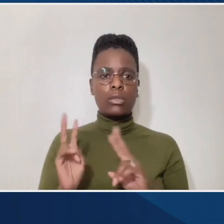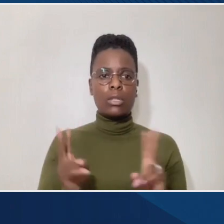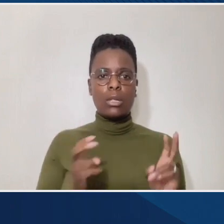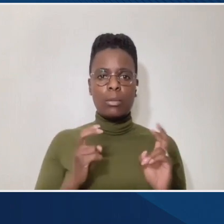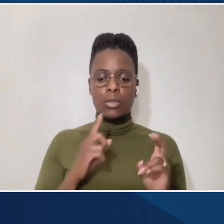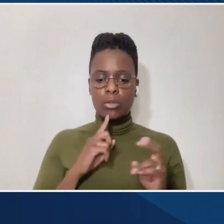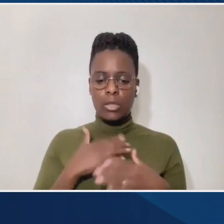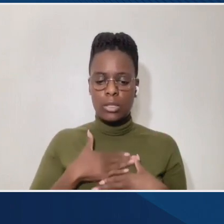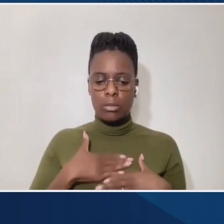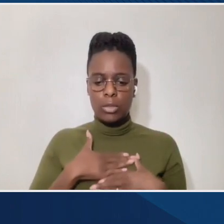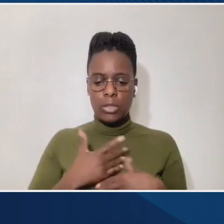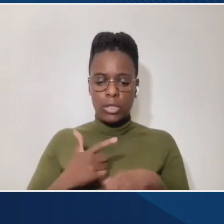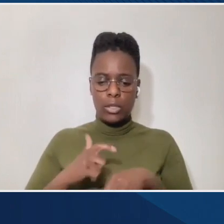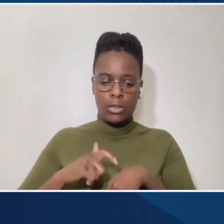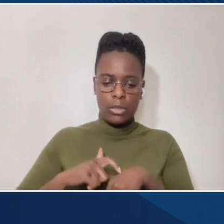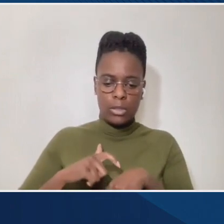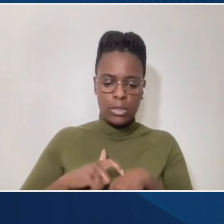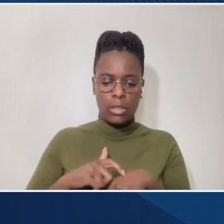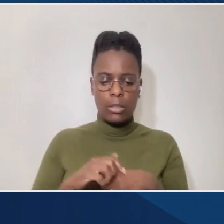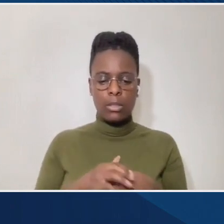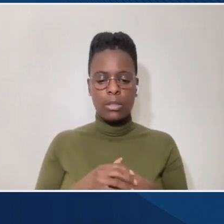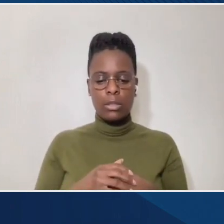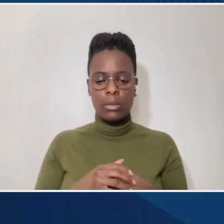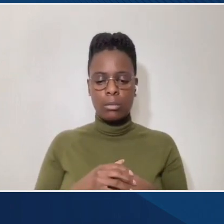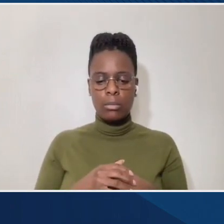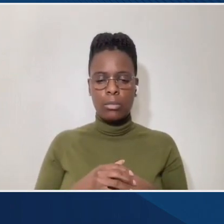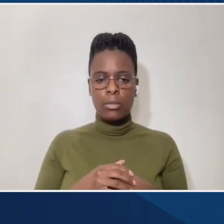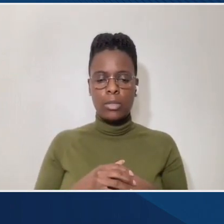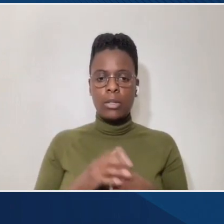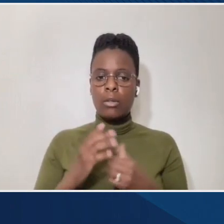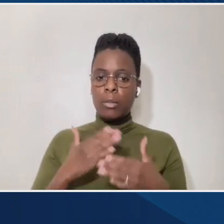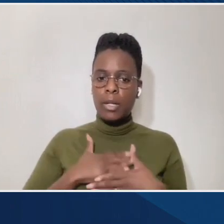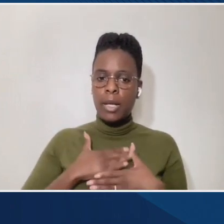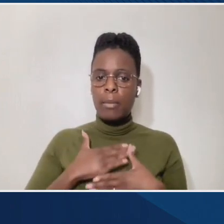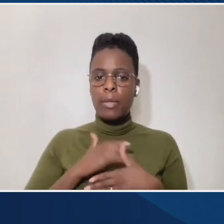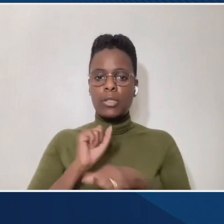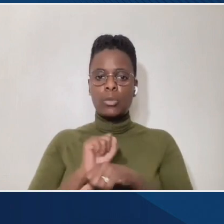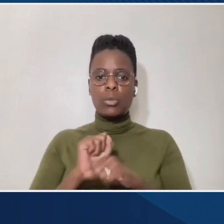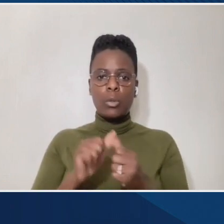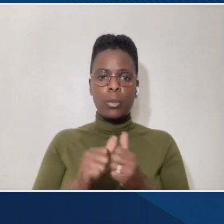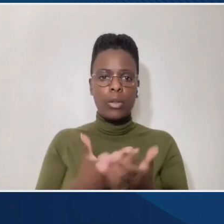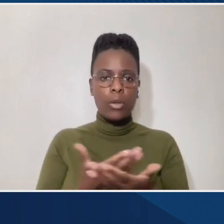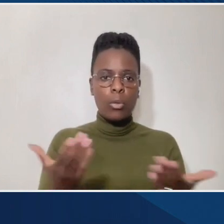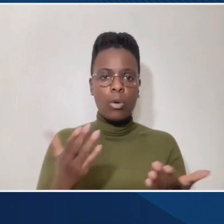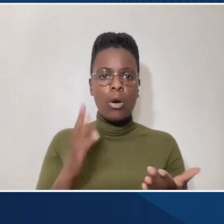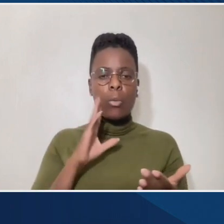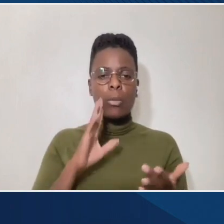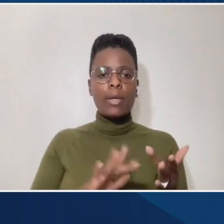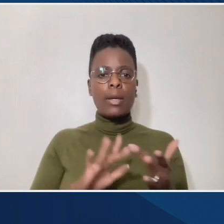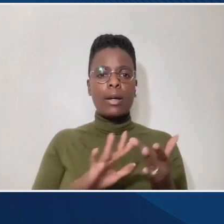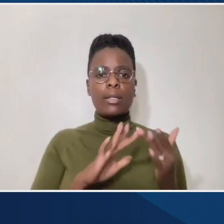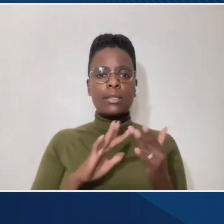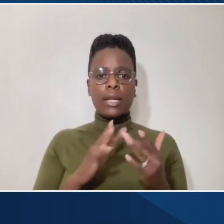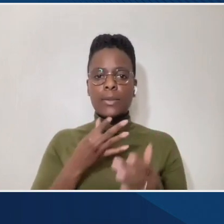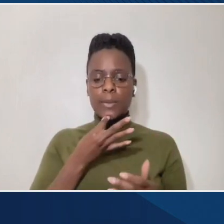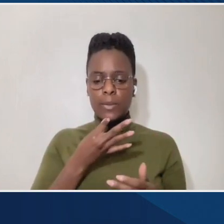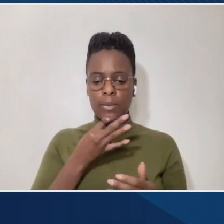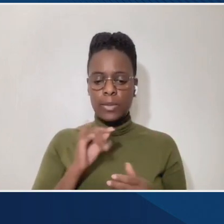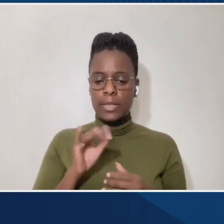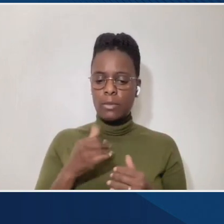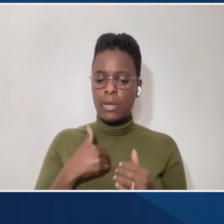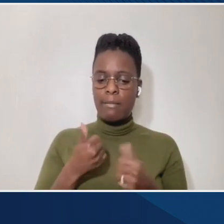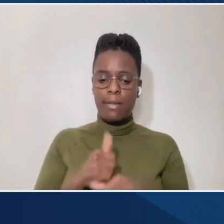issues with it, but you can live with it, right? You're not, you can live with it as it is. And